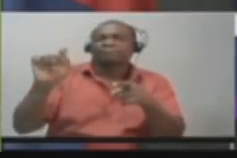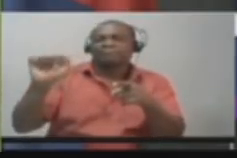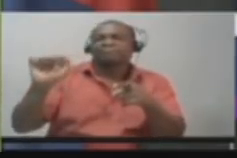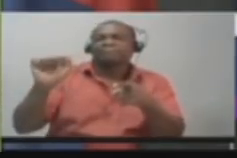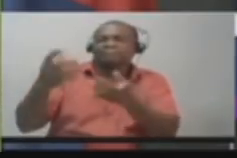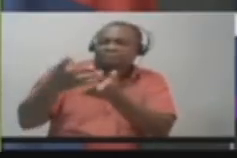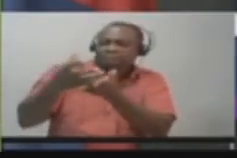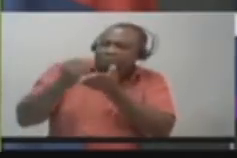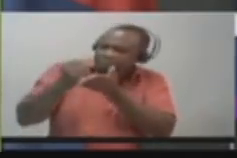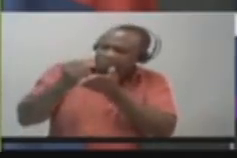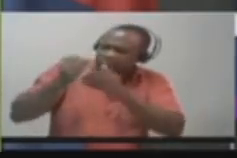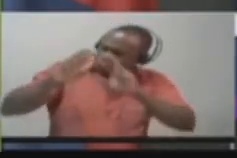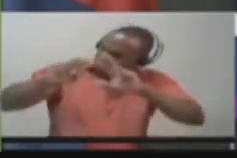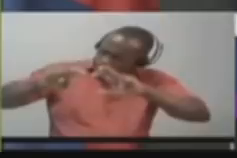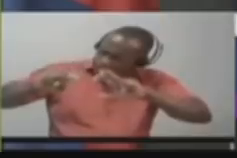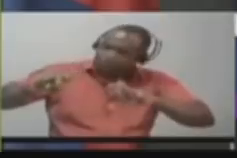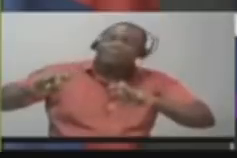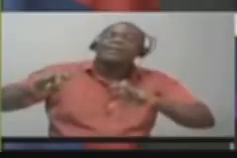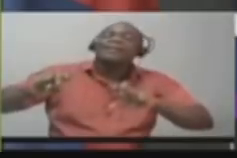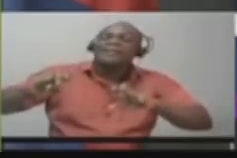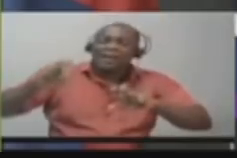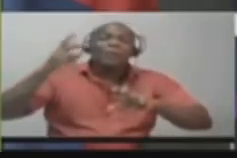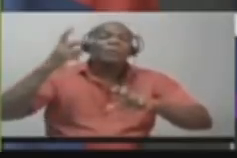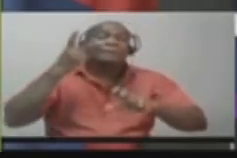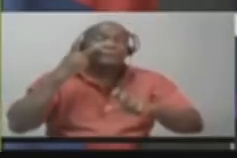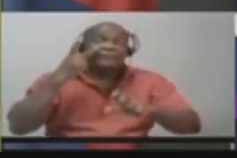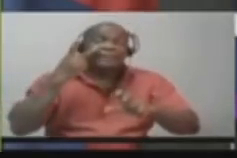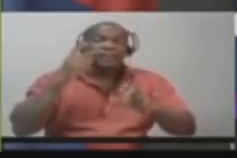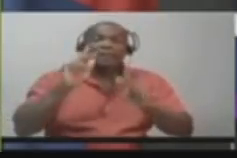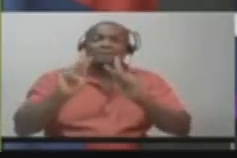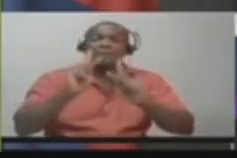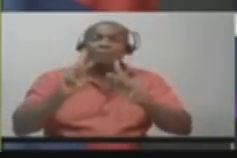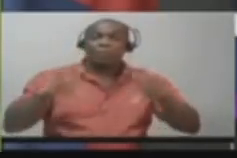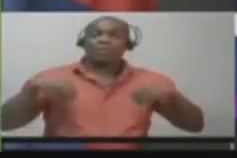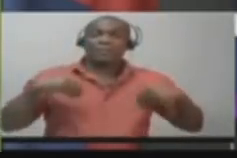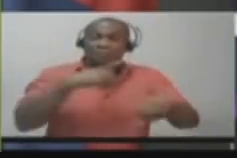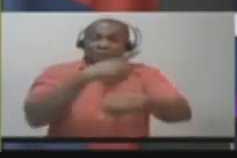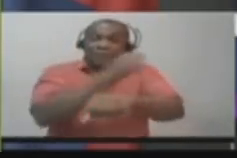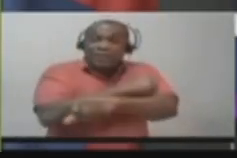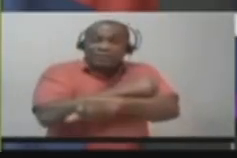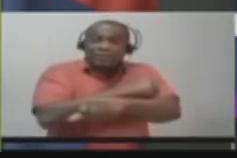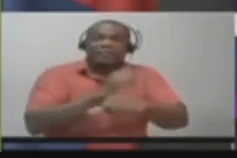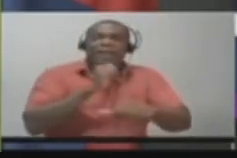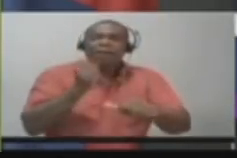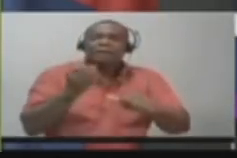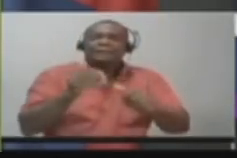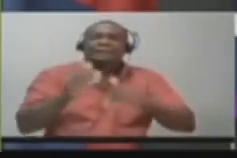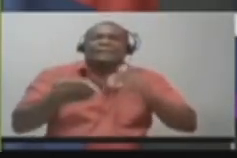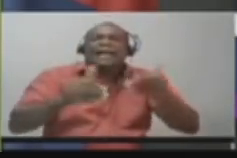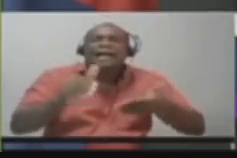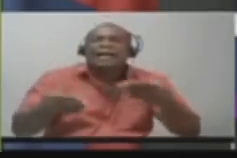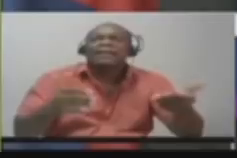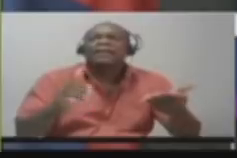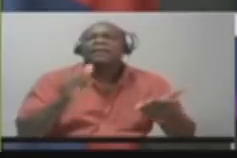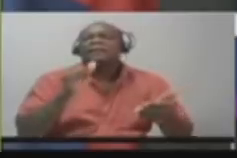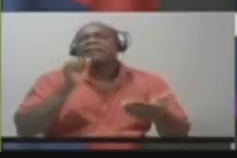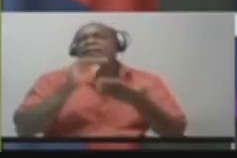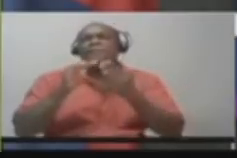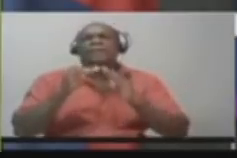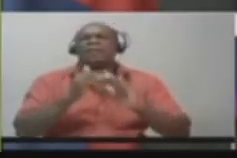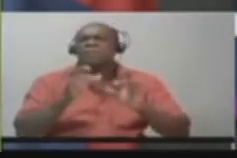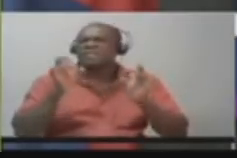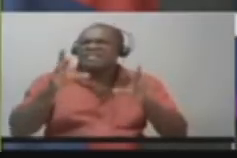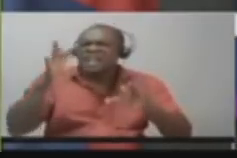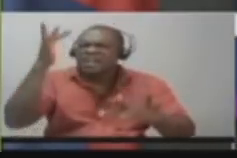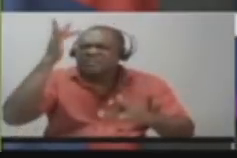off, not getting very sick, and the unvaccinated populations are in fact getting very sick when they got infected,